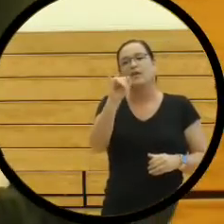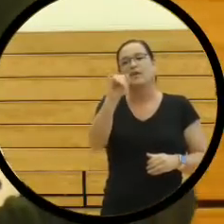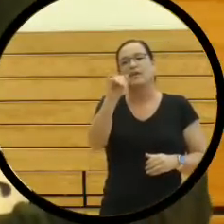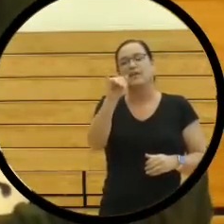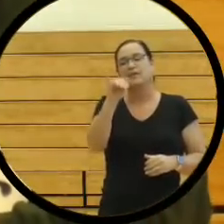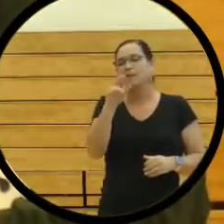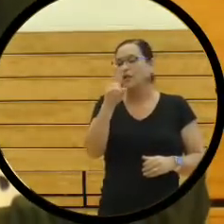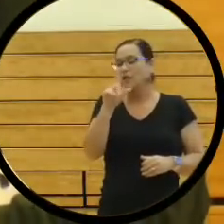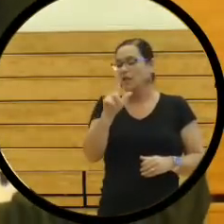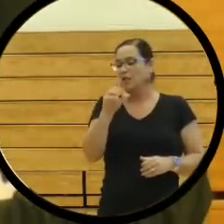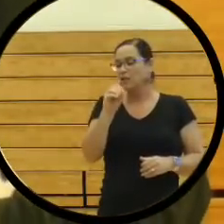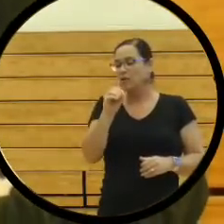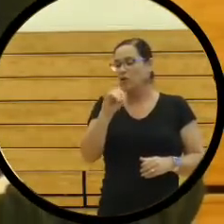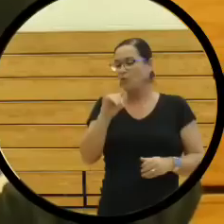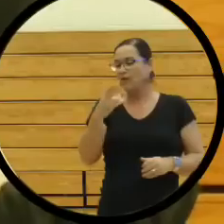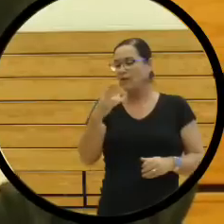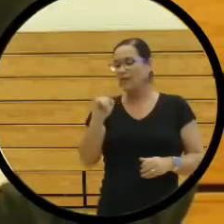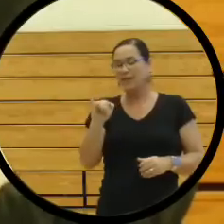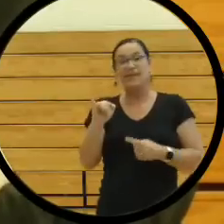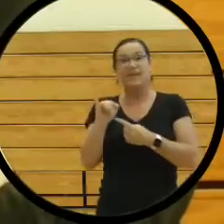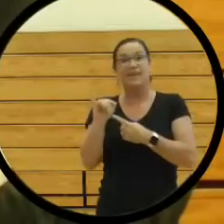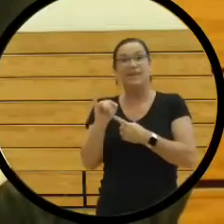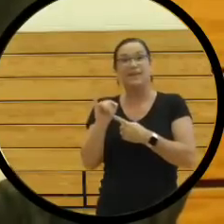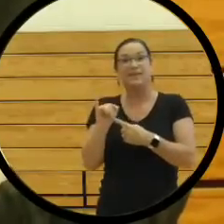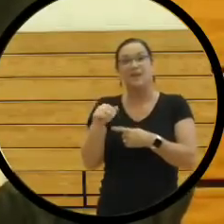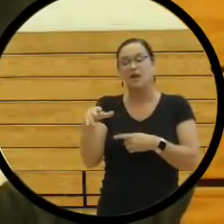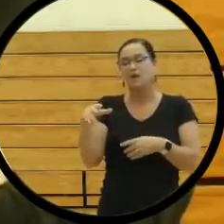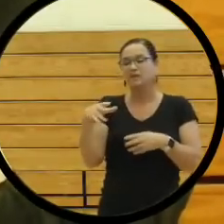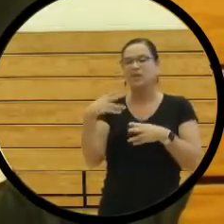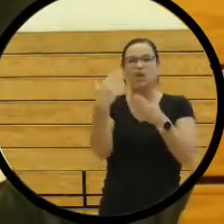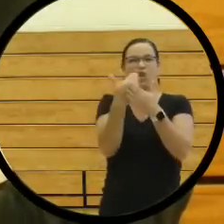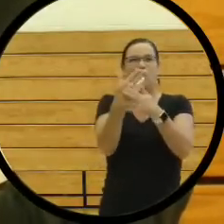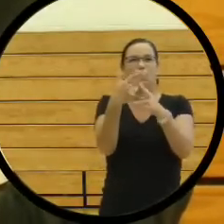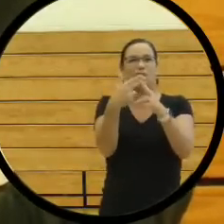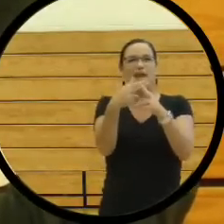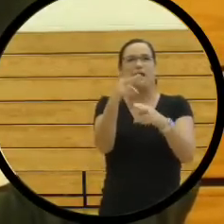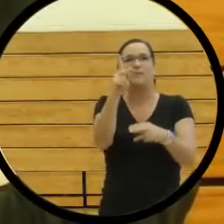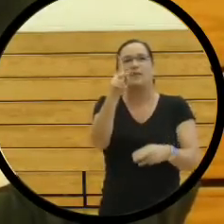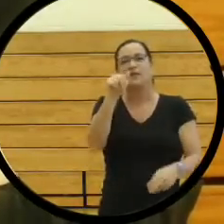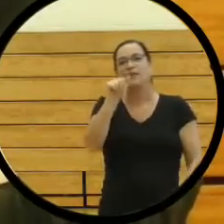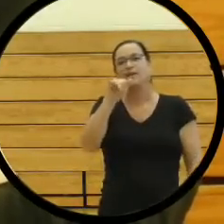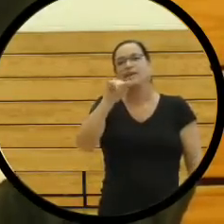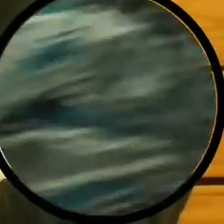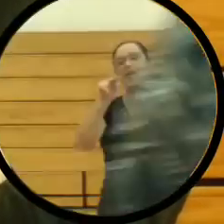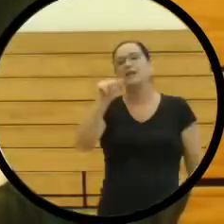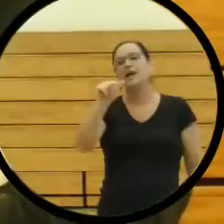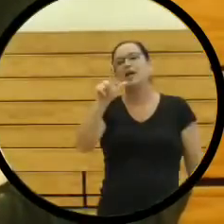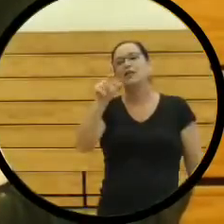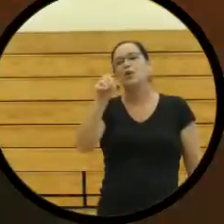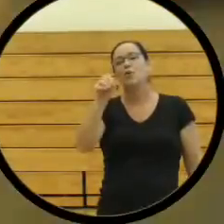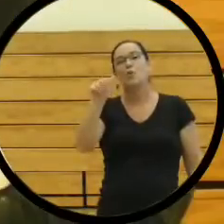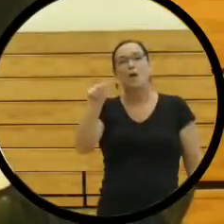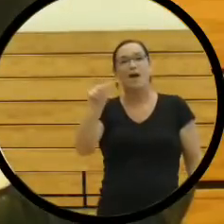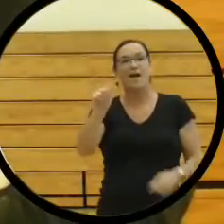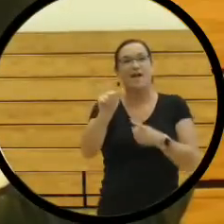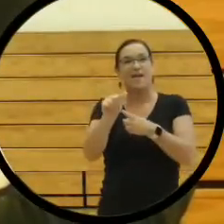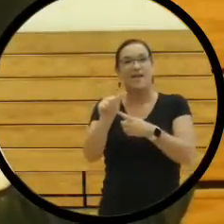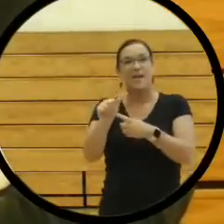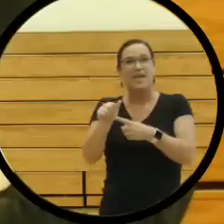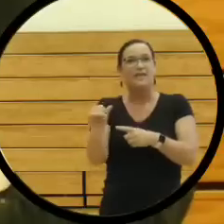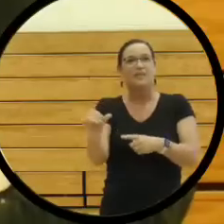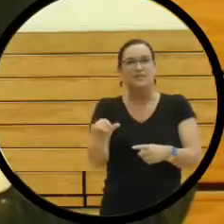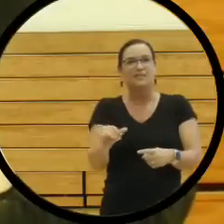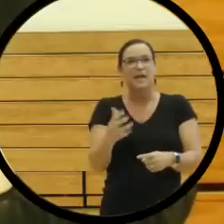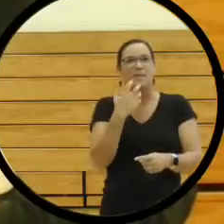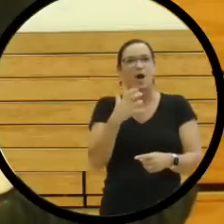you know, Kamehua Kanaloa, the new name for Lauihi, the seamount to the south of us, is feeding off the hotspot just like